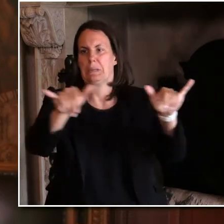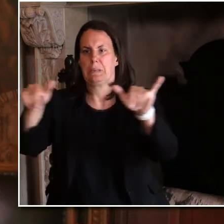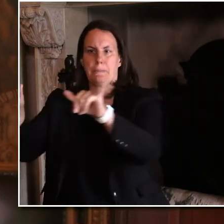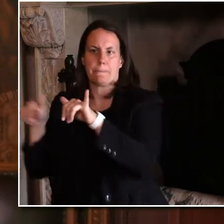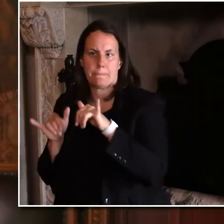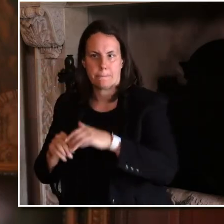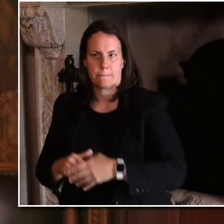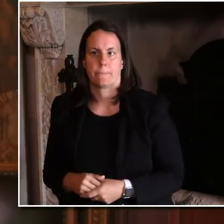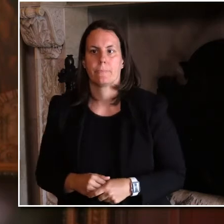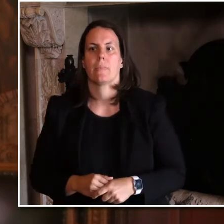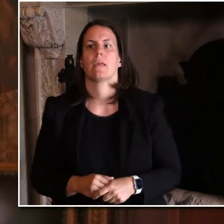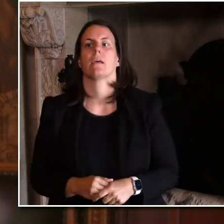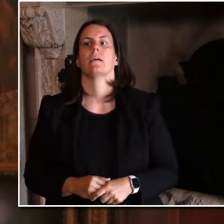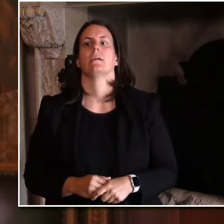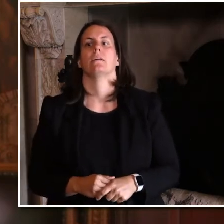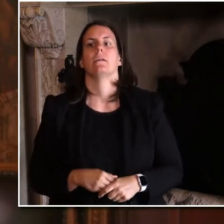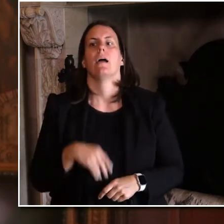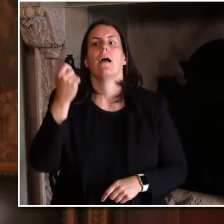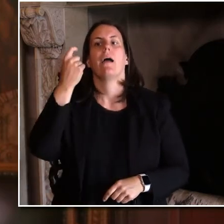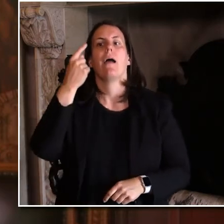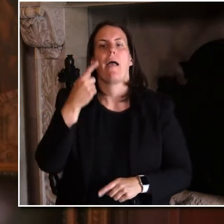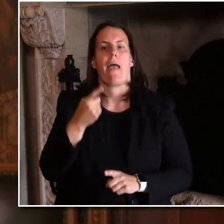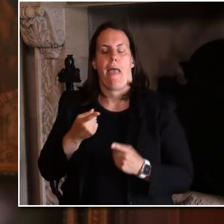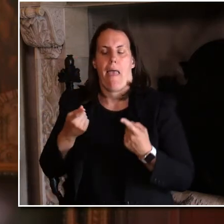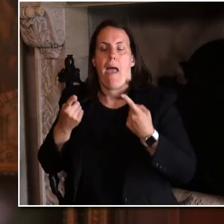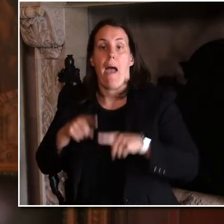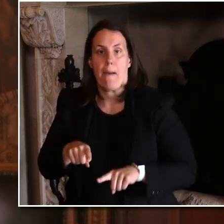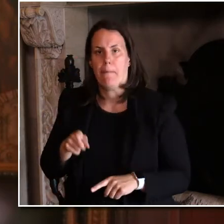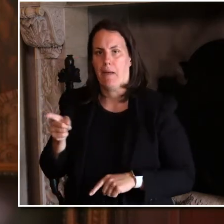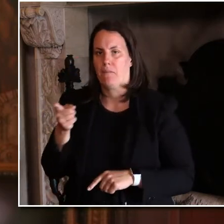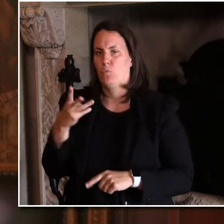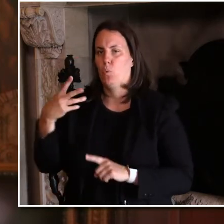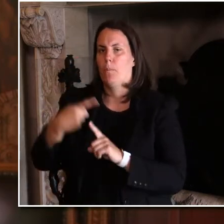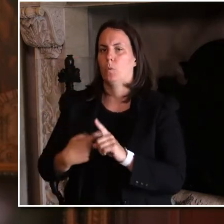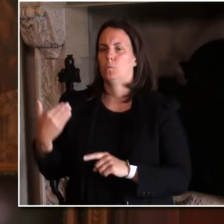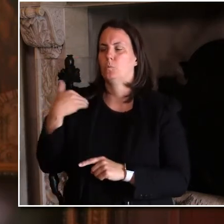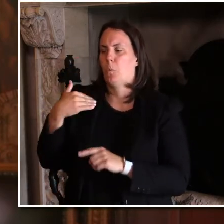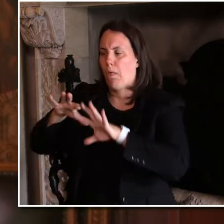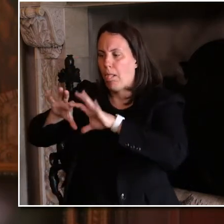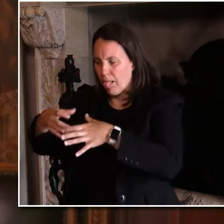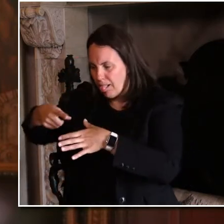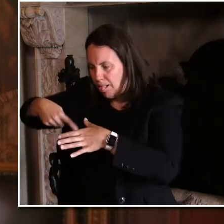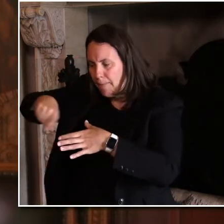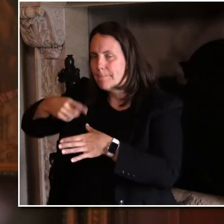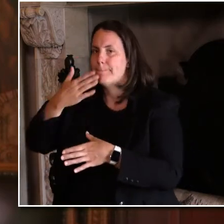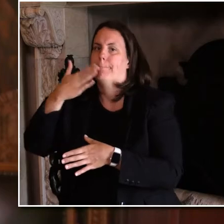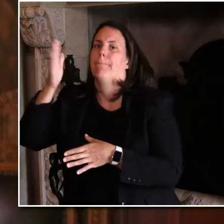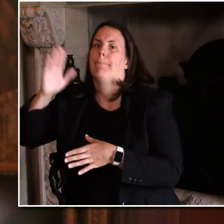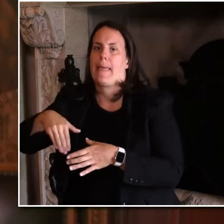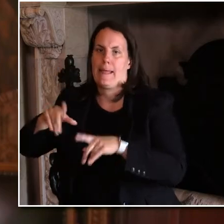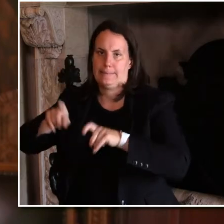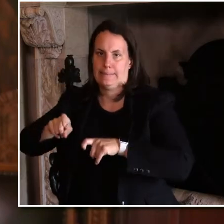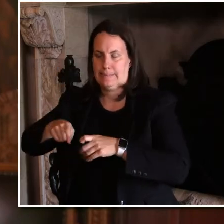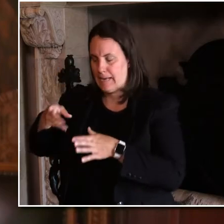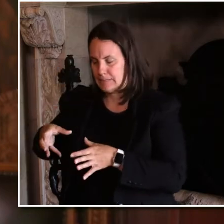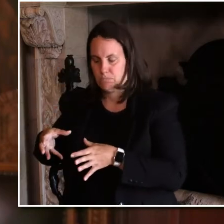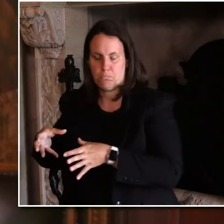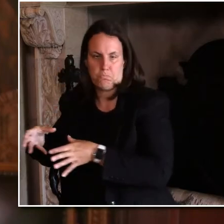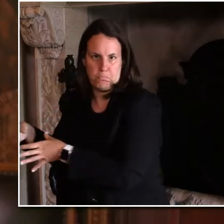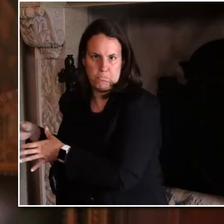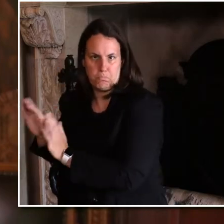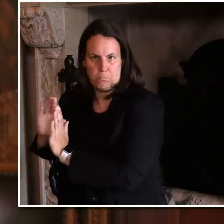more recently, the antibodies tests that have been developed for the larger instruments that are being used